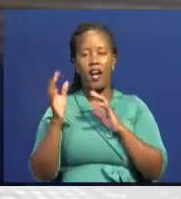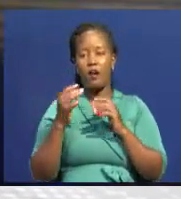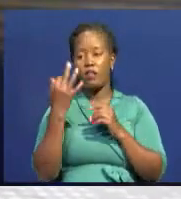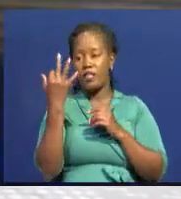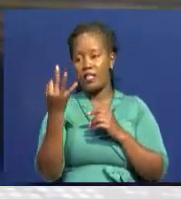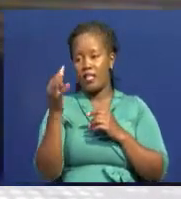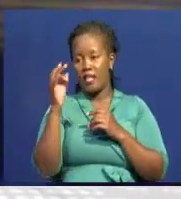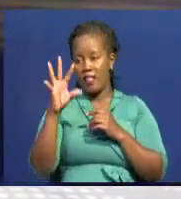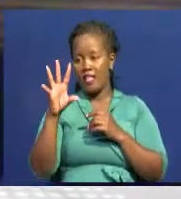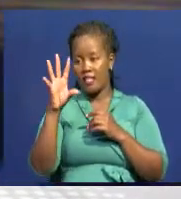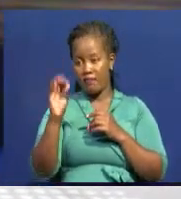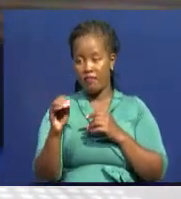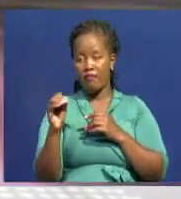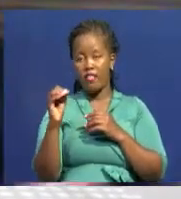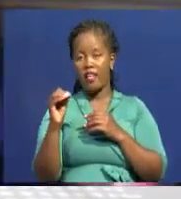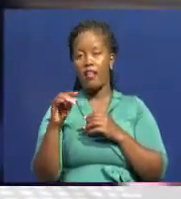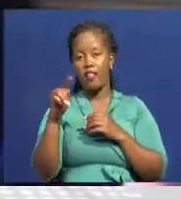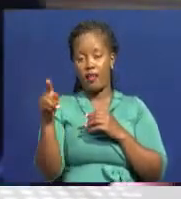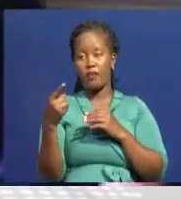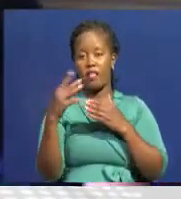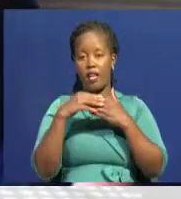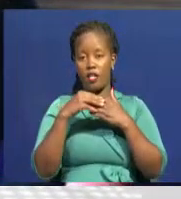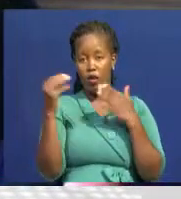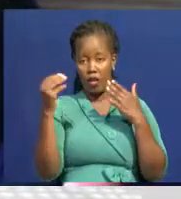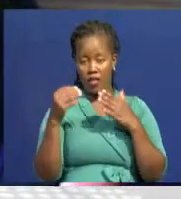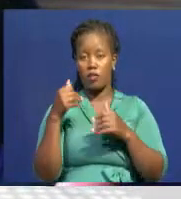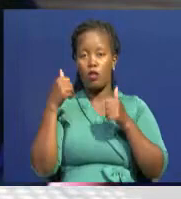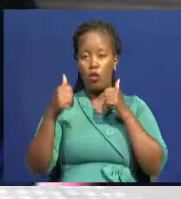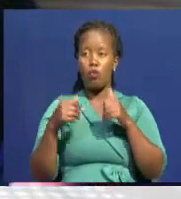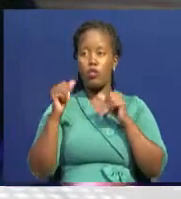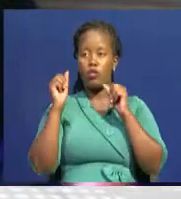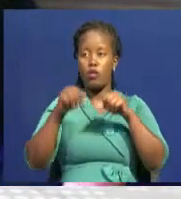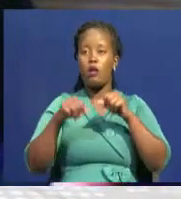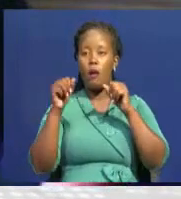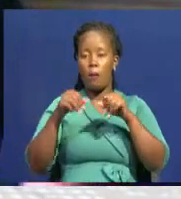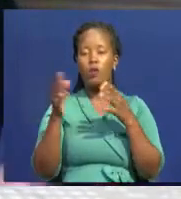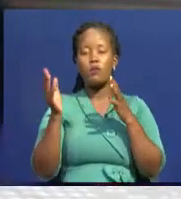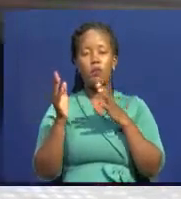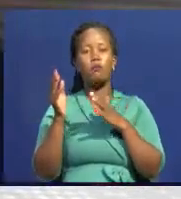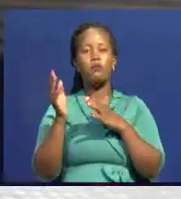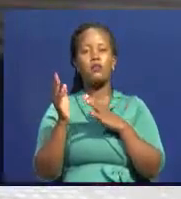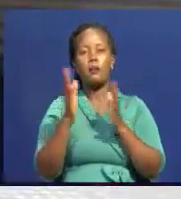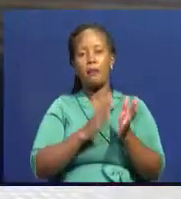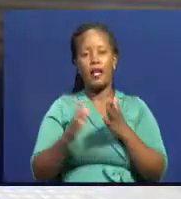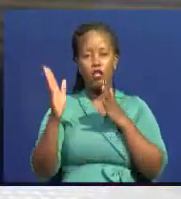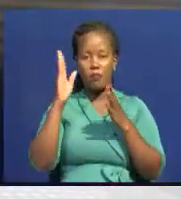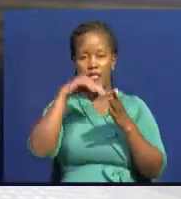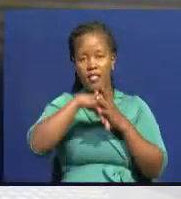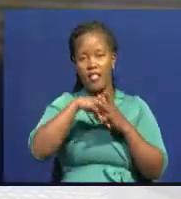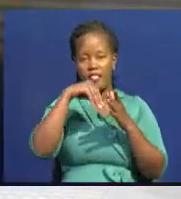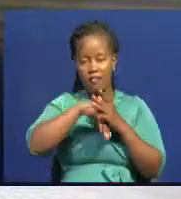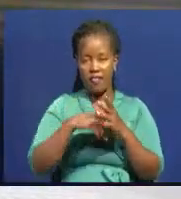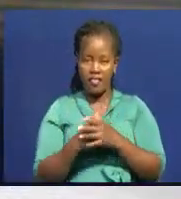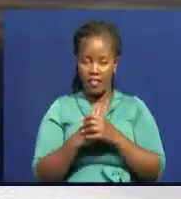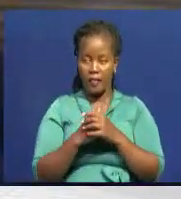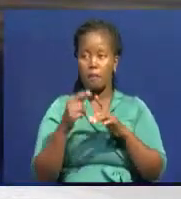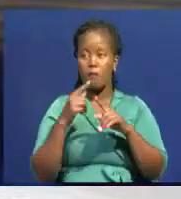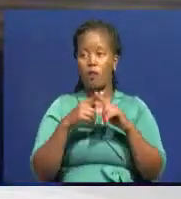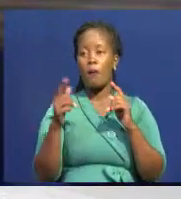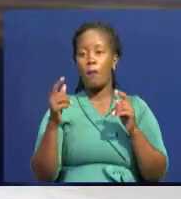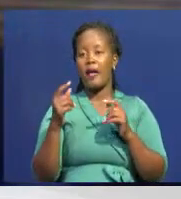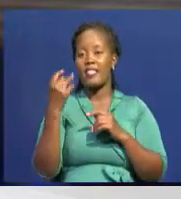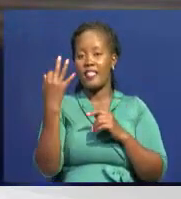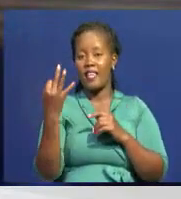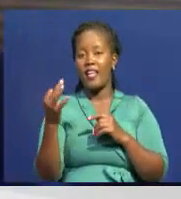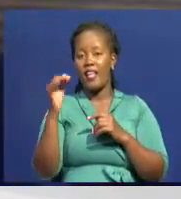$350,000 in an IRA that is movable to be invested, about 350. And this